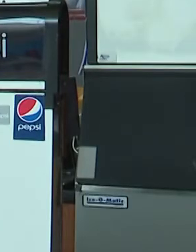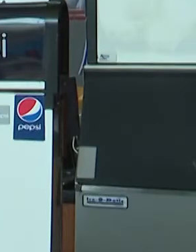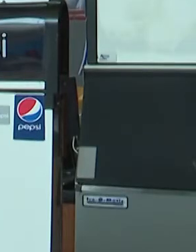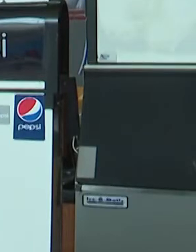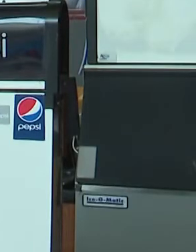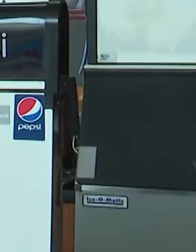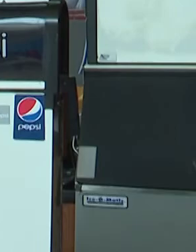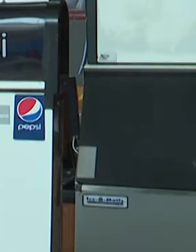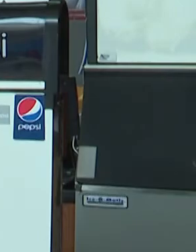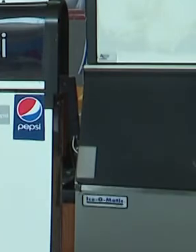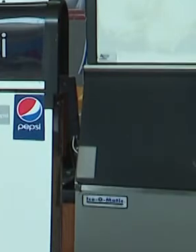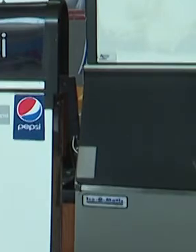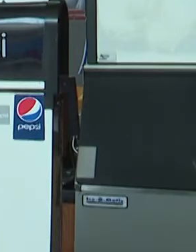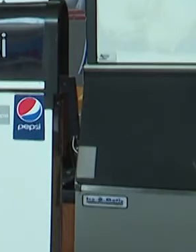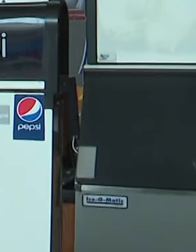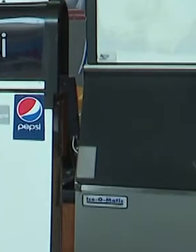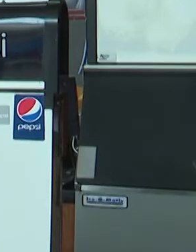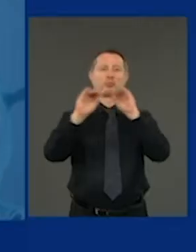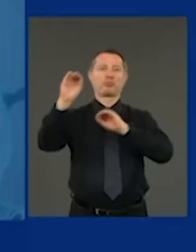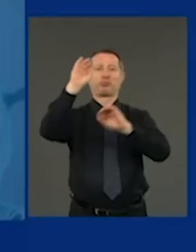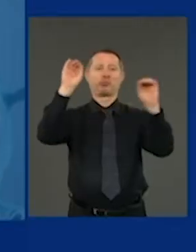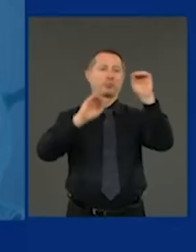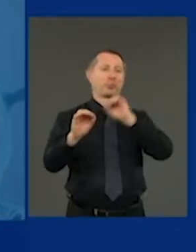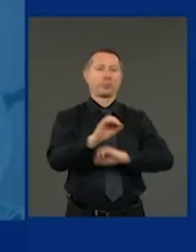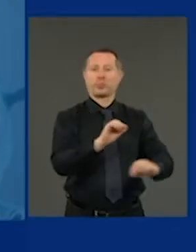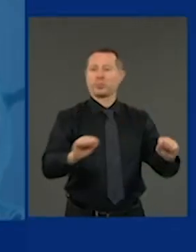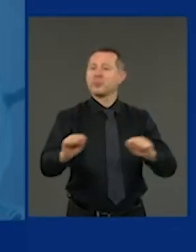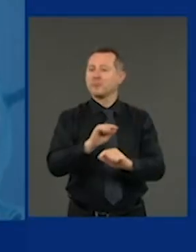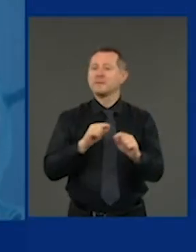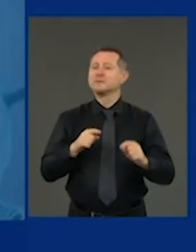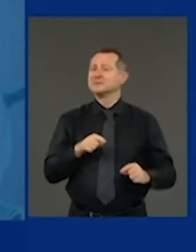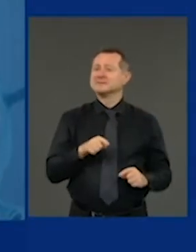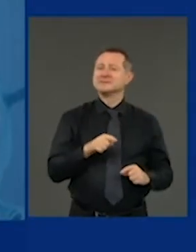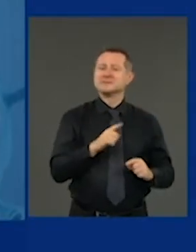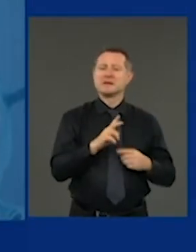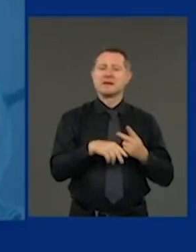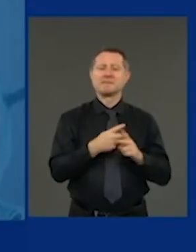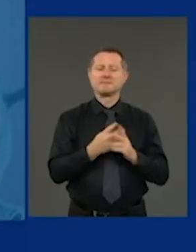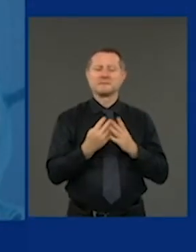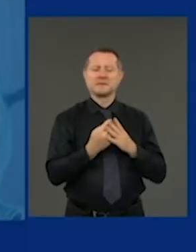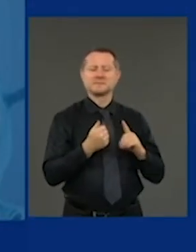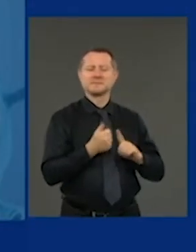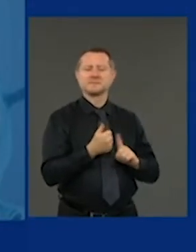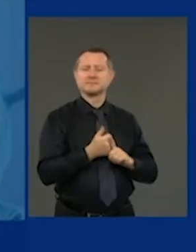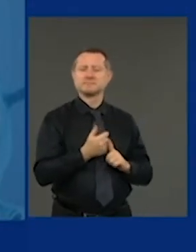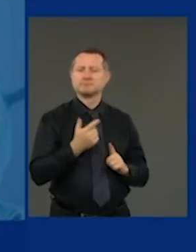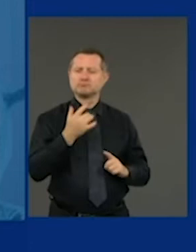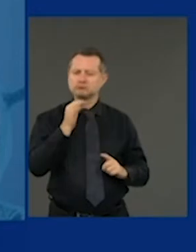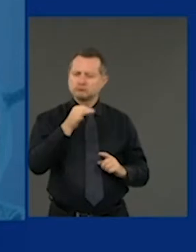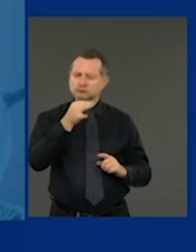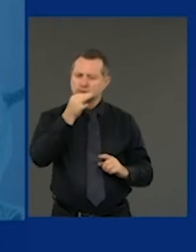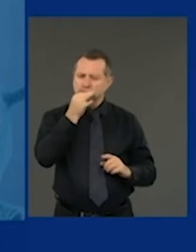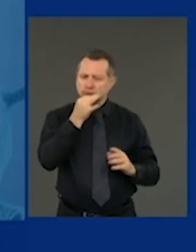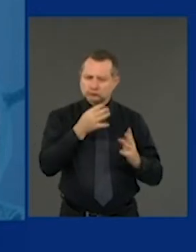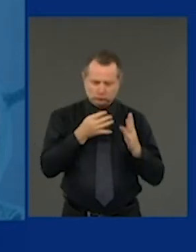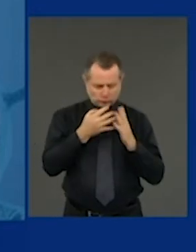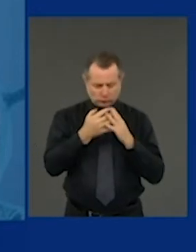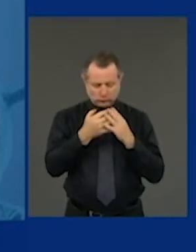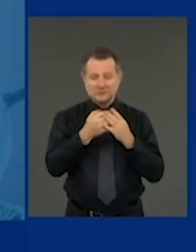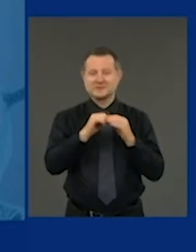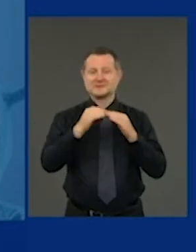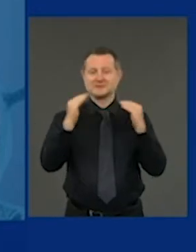will be allowed to reopen. What kind of filtration can you have on the HVAC